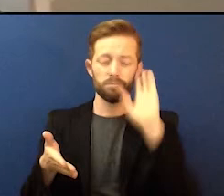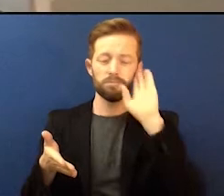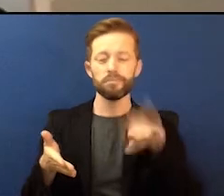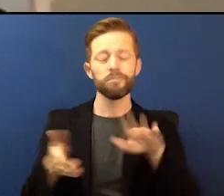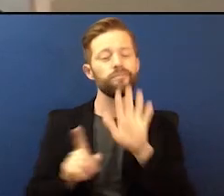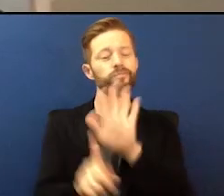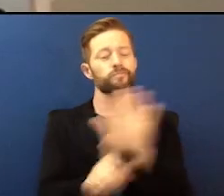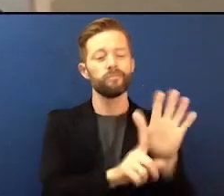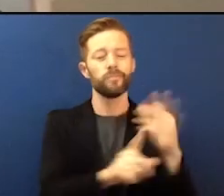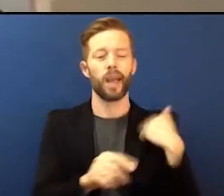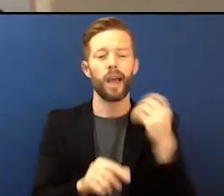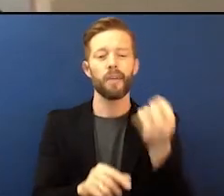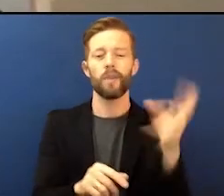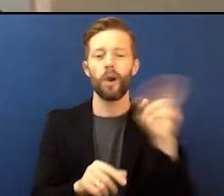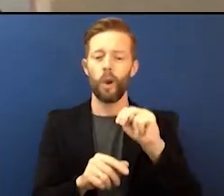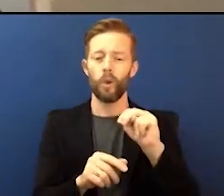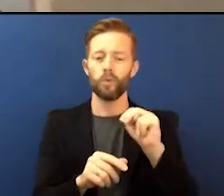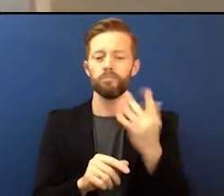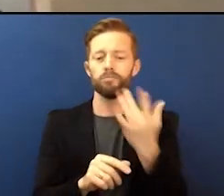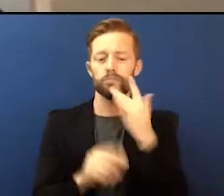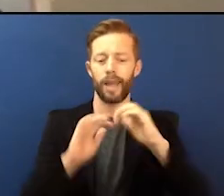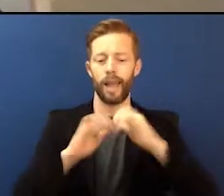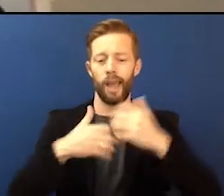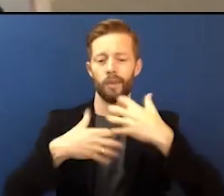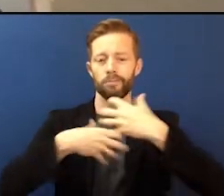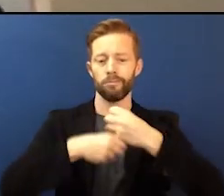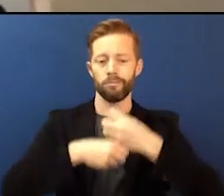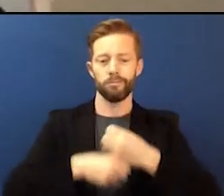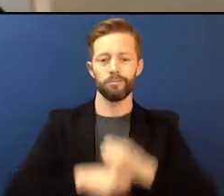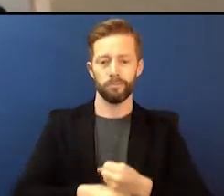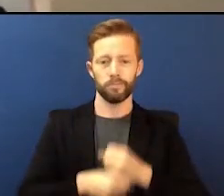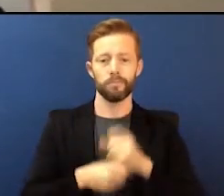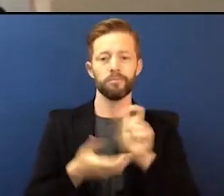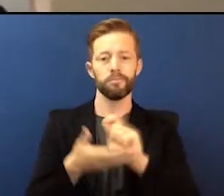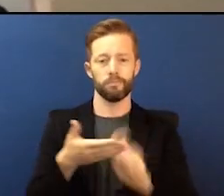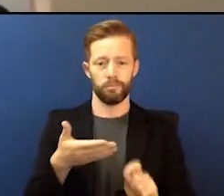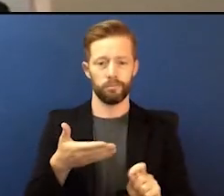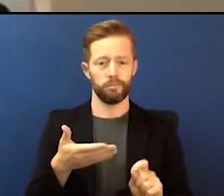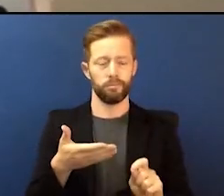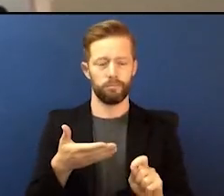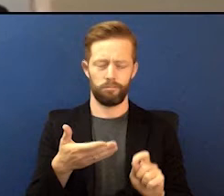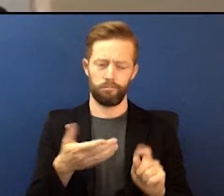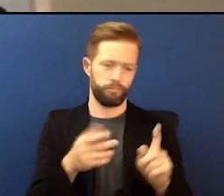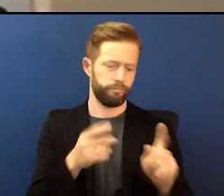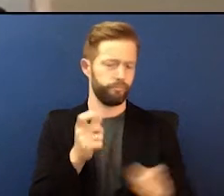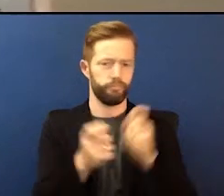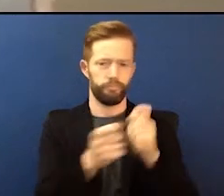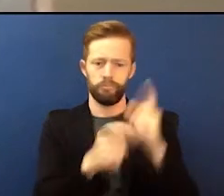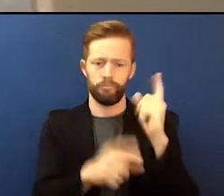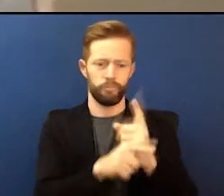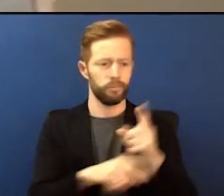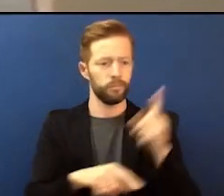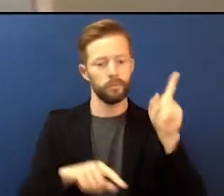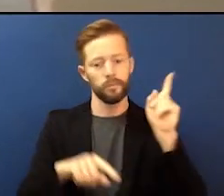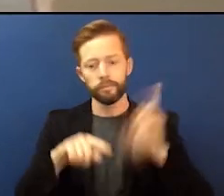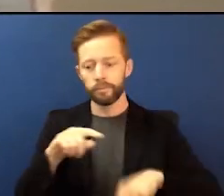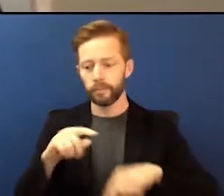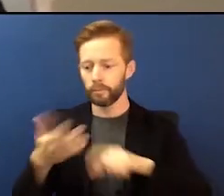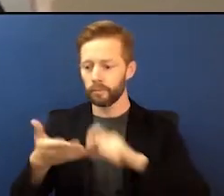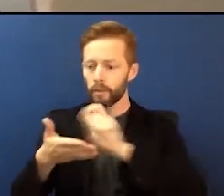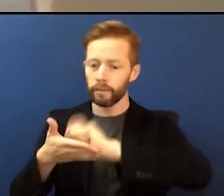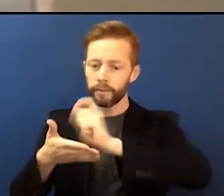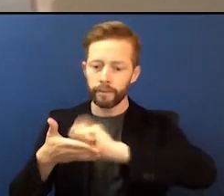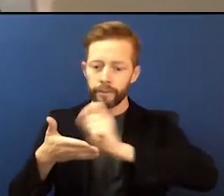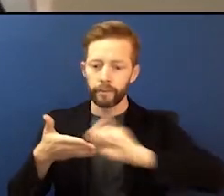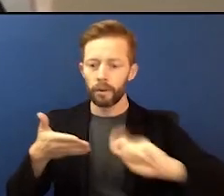note-taking, I think we all develop our own shorthand, because absolutely you cannot be taking long-handed notes of